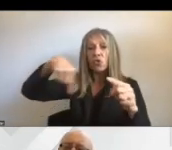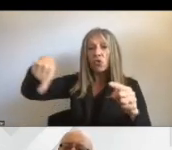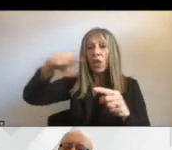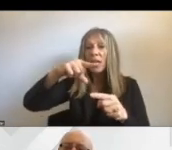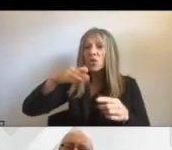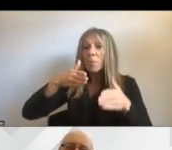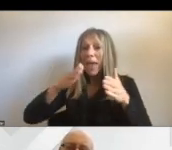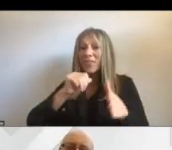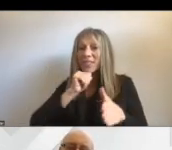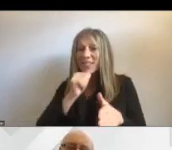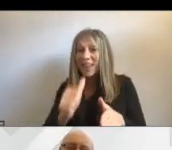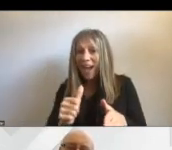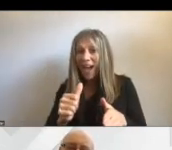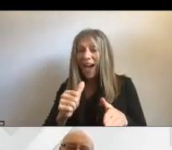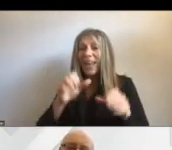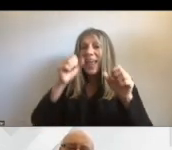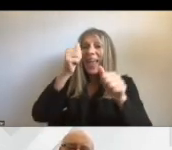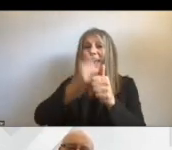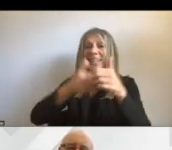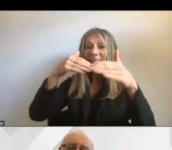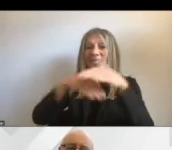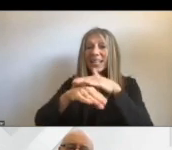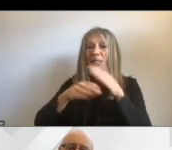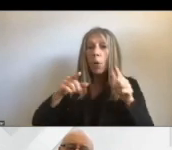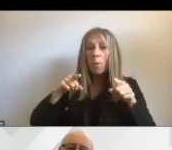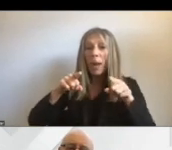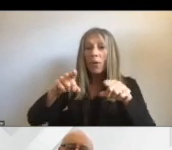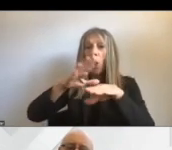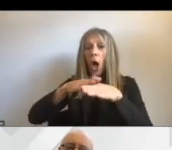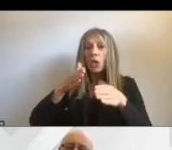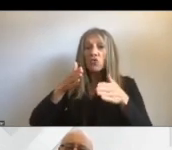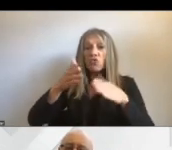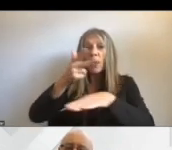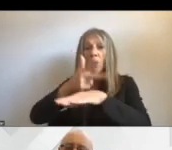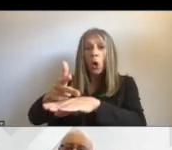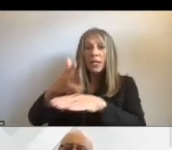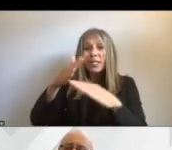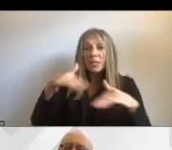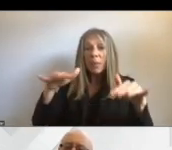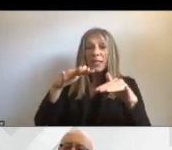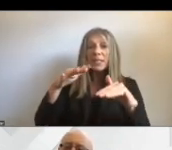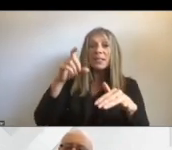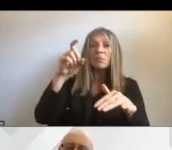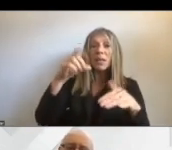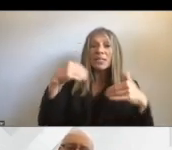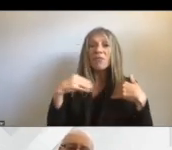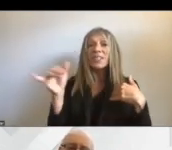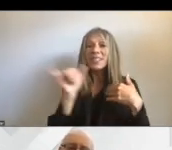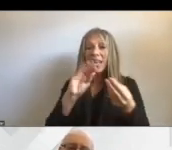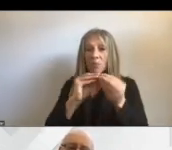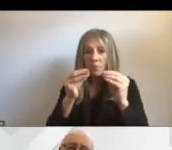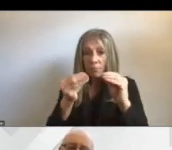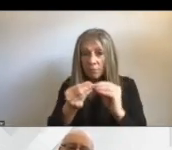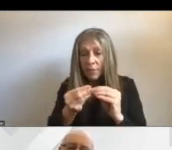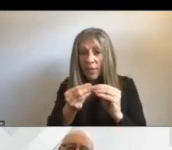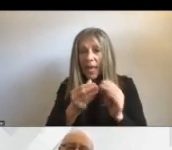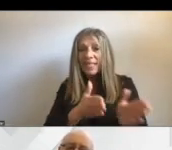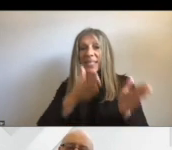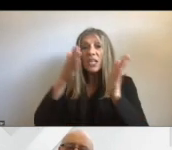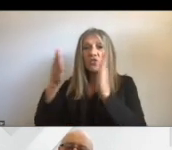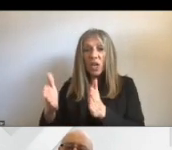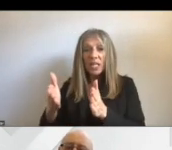protruding objects. Okay, so let's go through this. Boarding and the lighting area. A